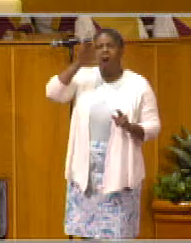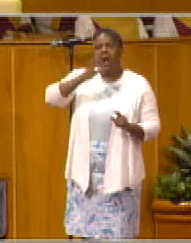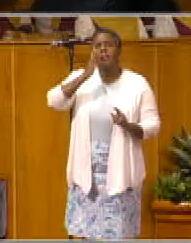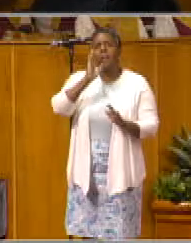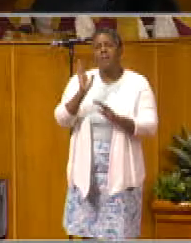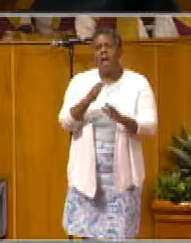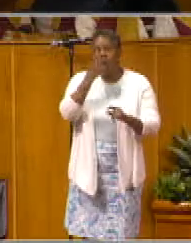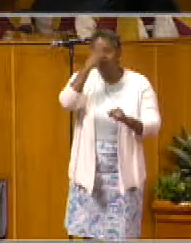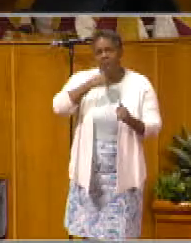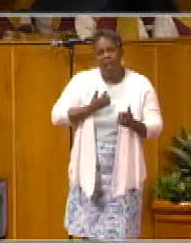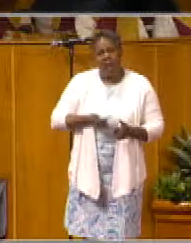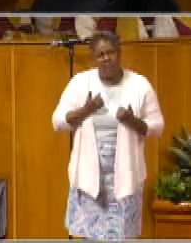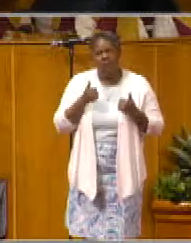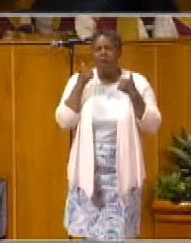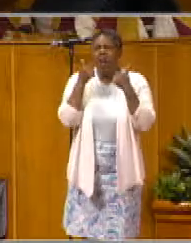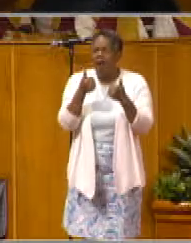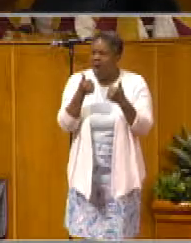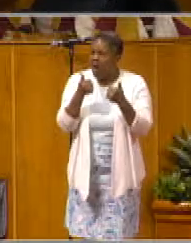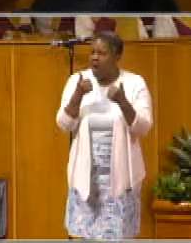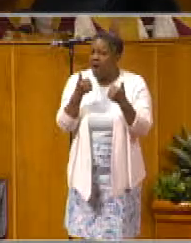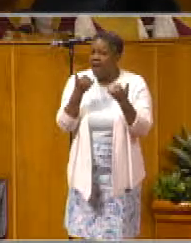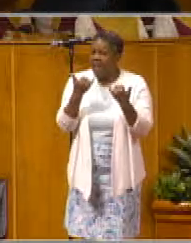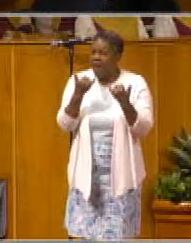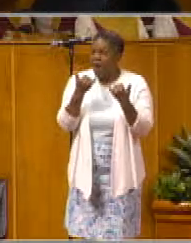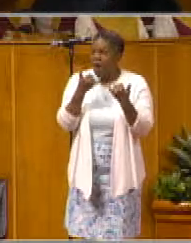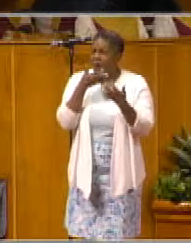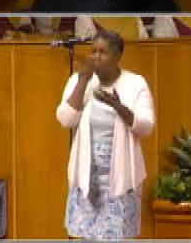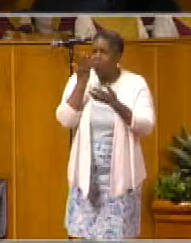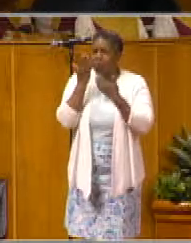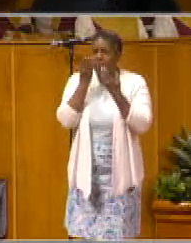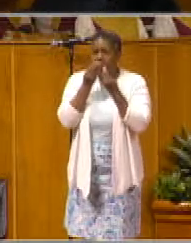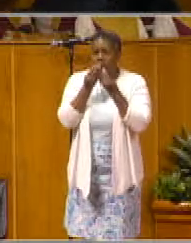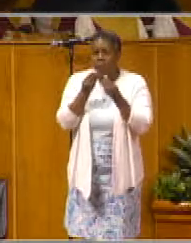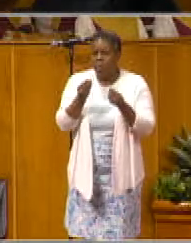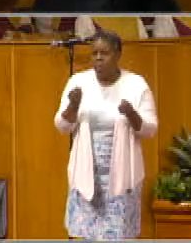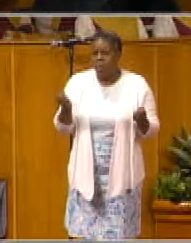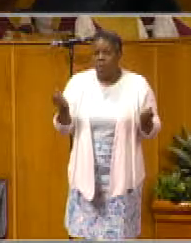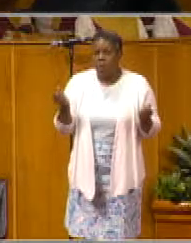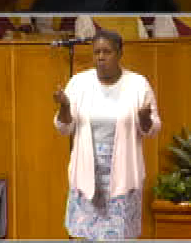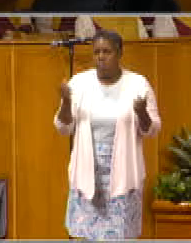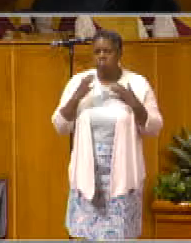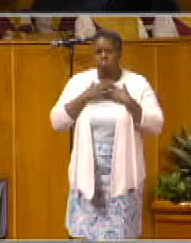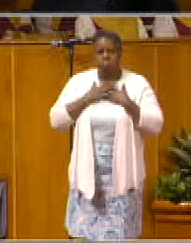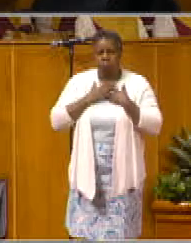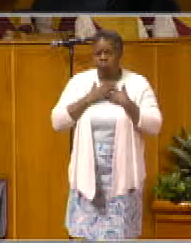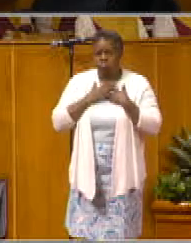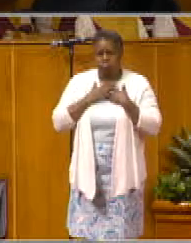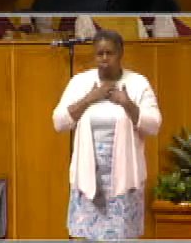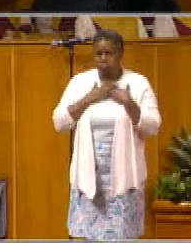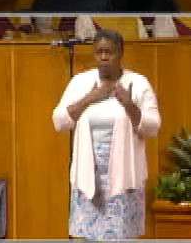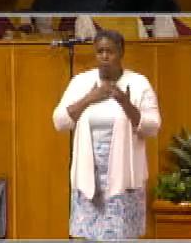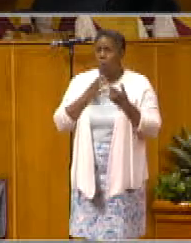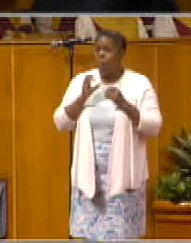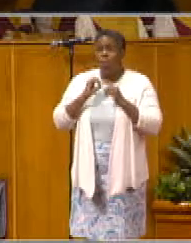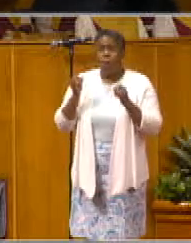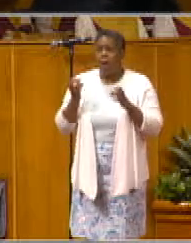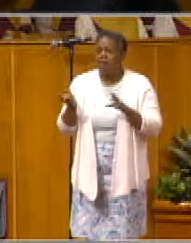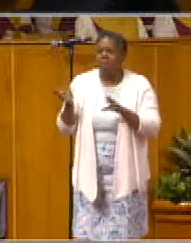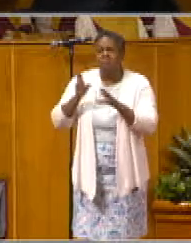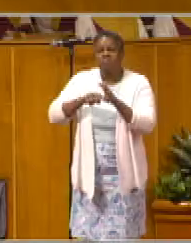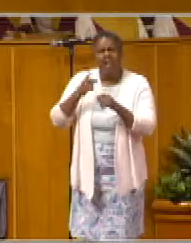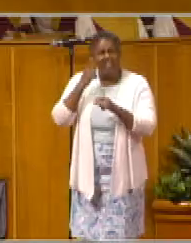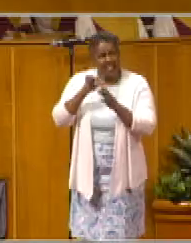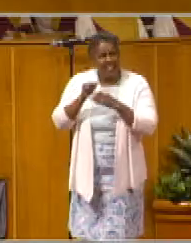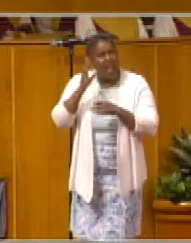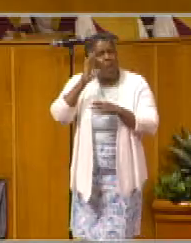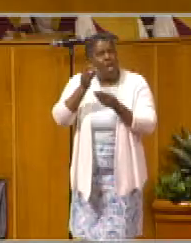life is now falling apart? Nobody gets on a ship thinking it's going to fall apart.